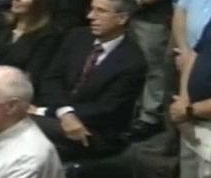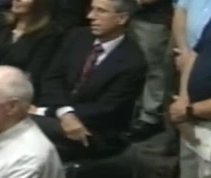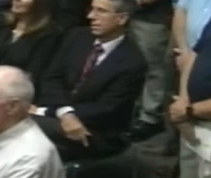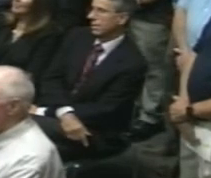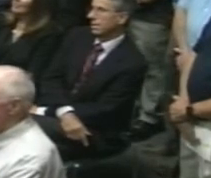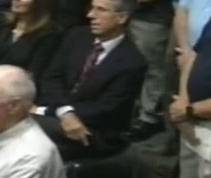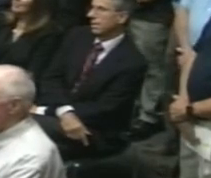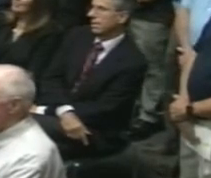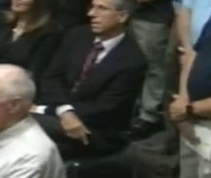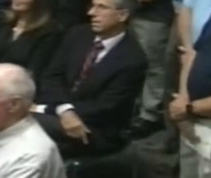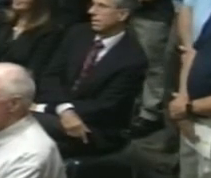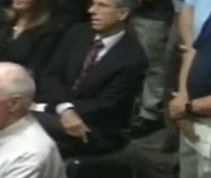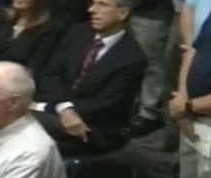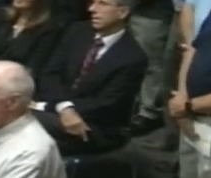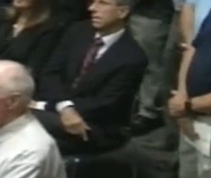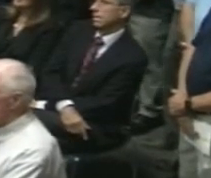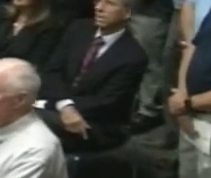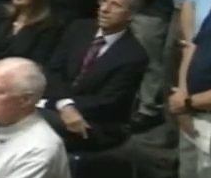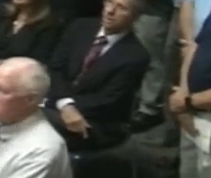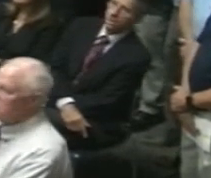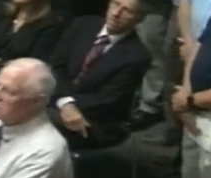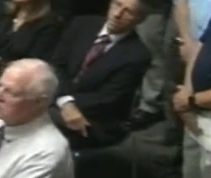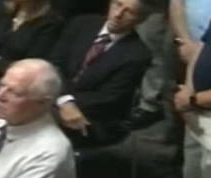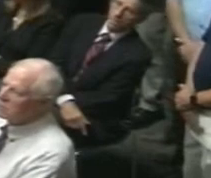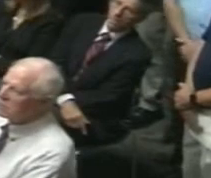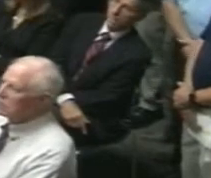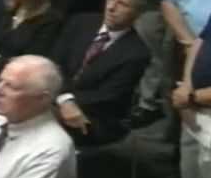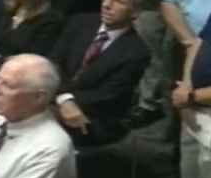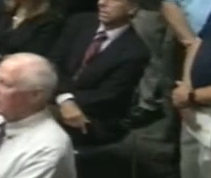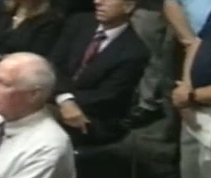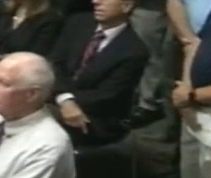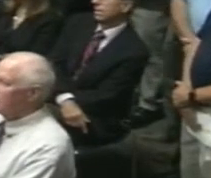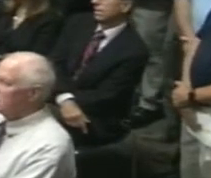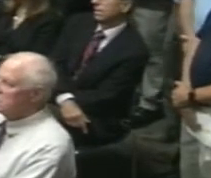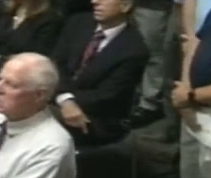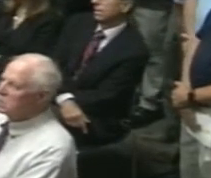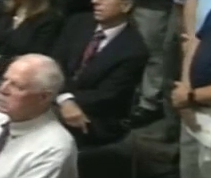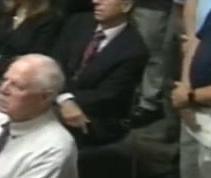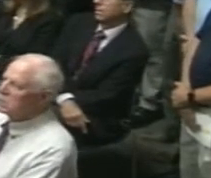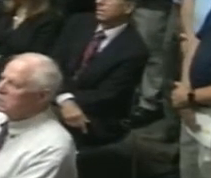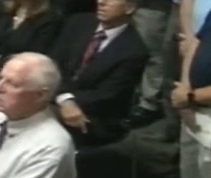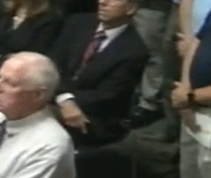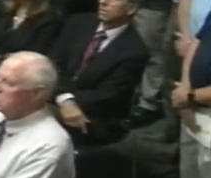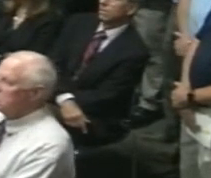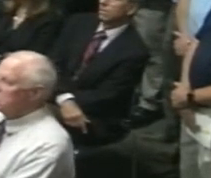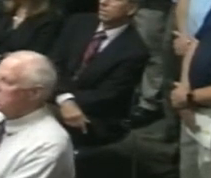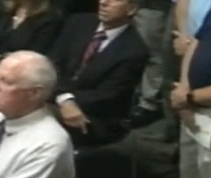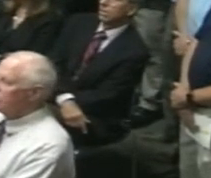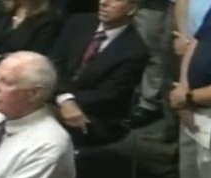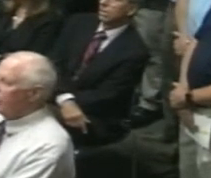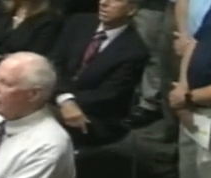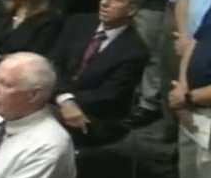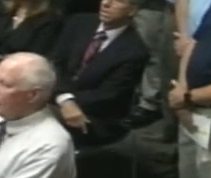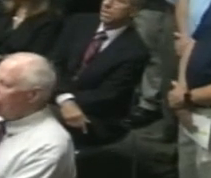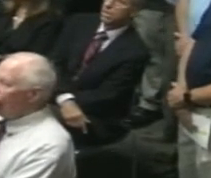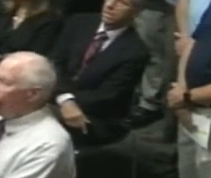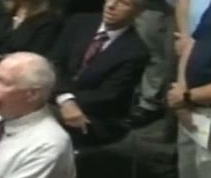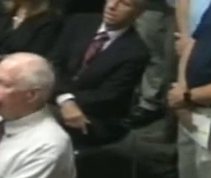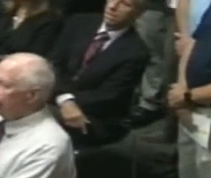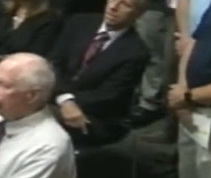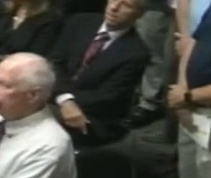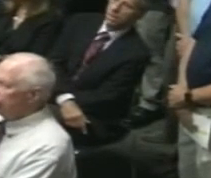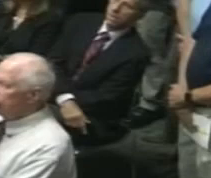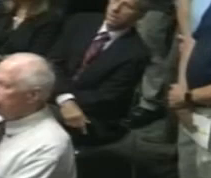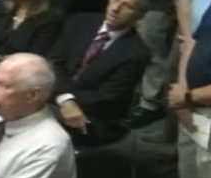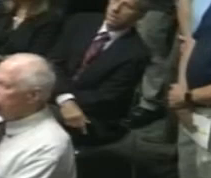Monahan. And I think there's some others out there. I think we got everybody. Judge Falk and Judge Morris are both, not